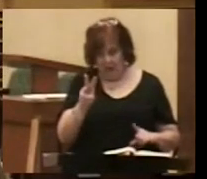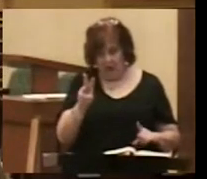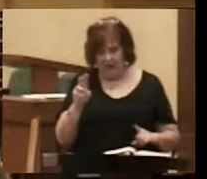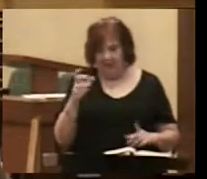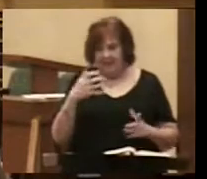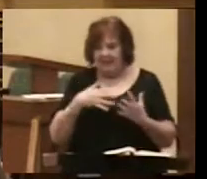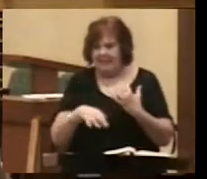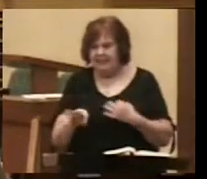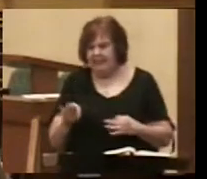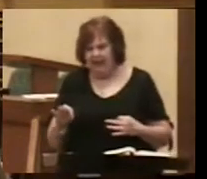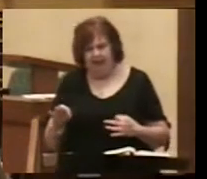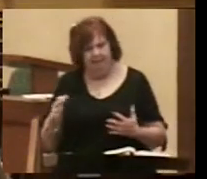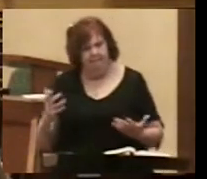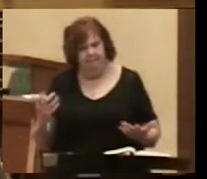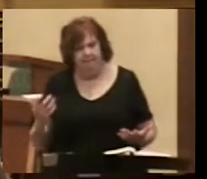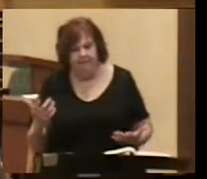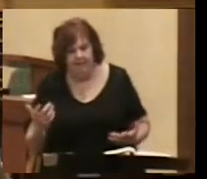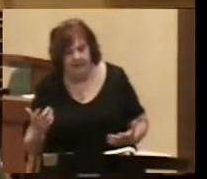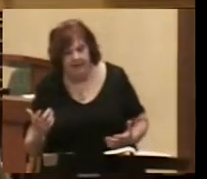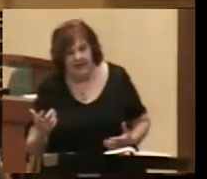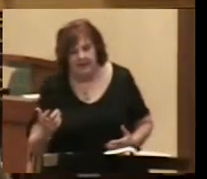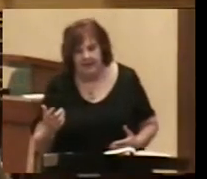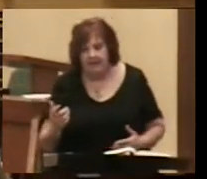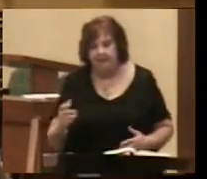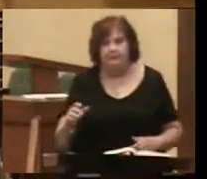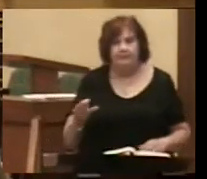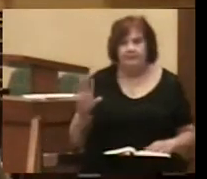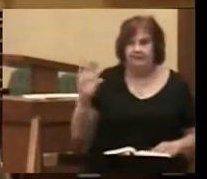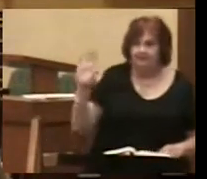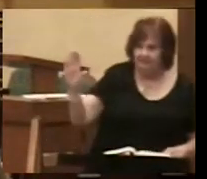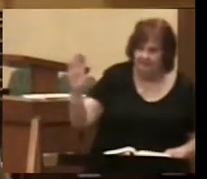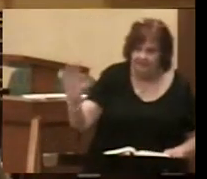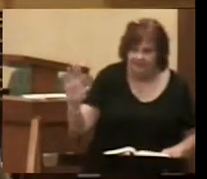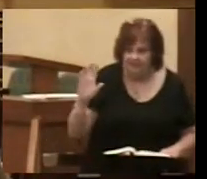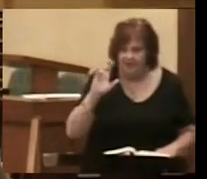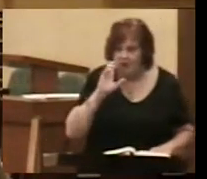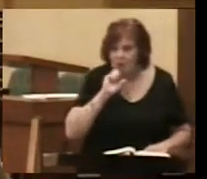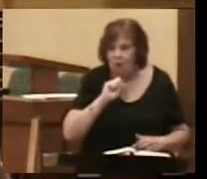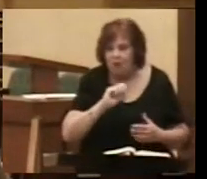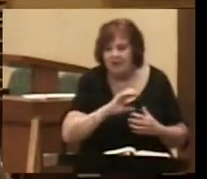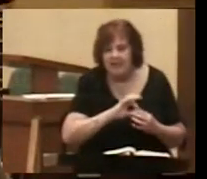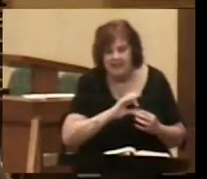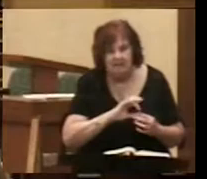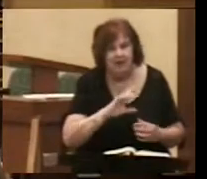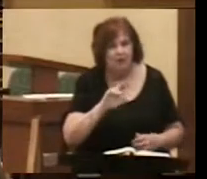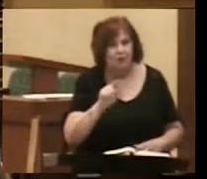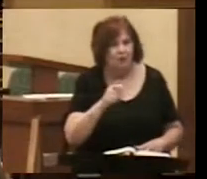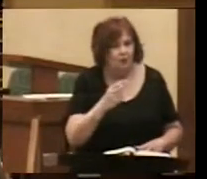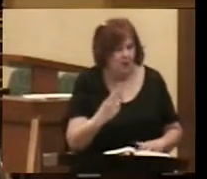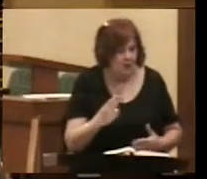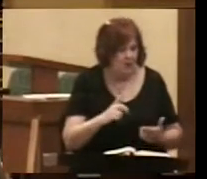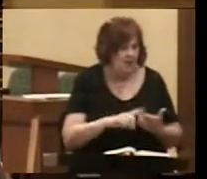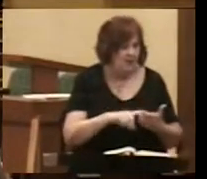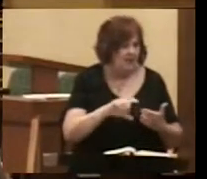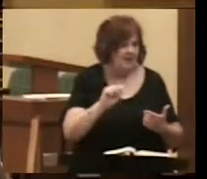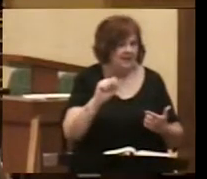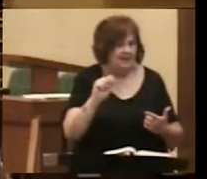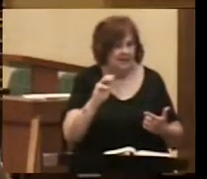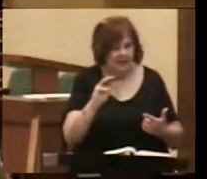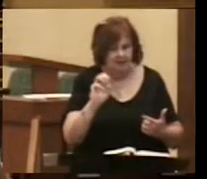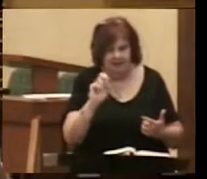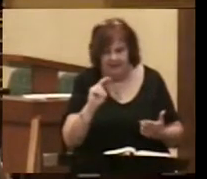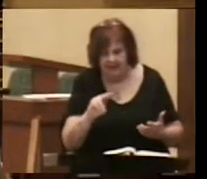Instead of lifting up the Sight and Sound Old Testament heroes, Ruth and Samson and